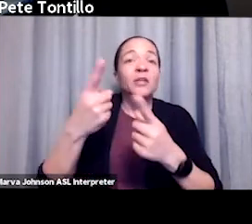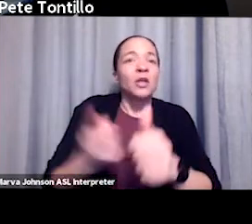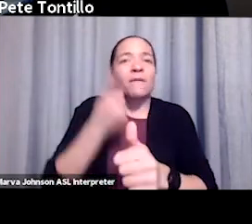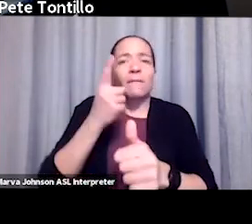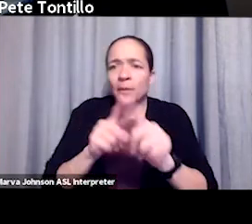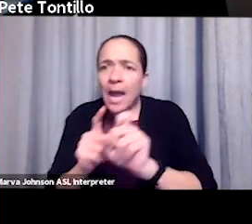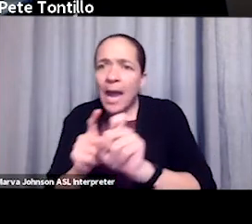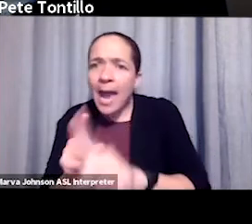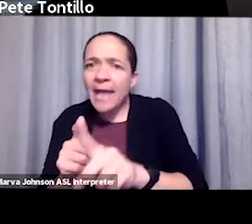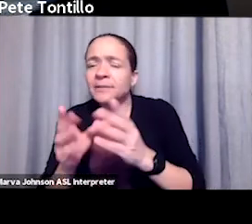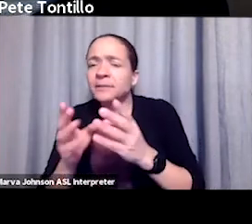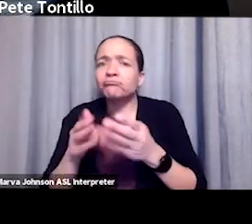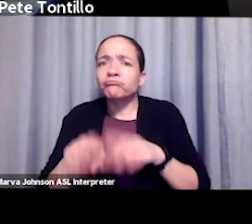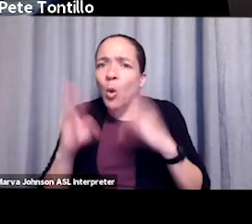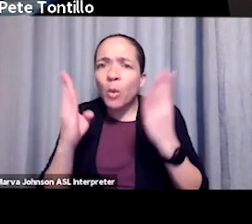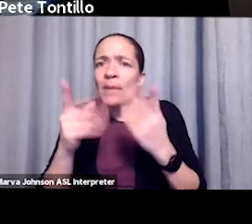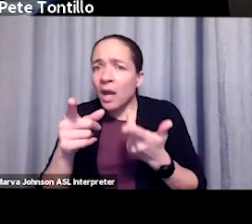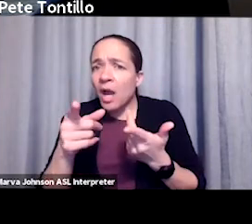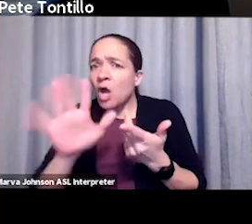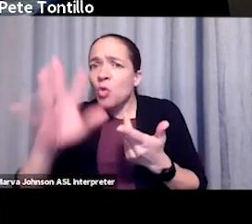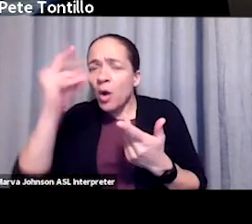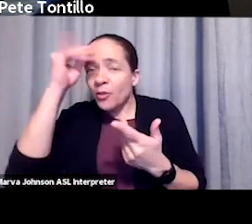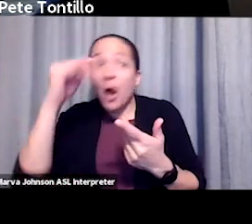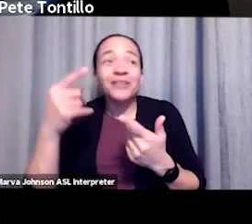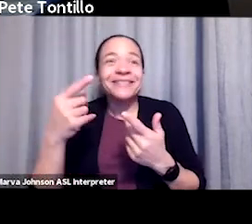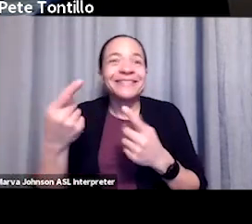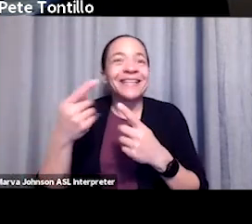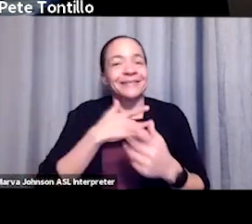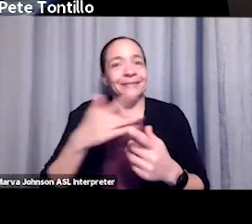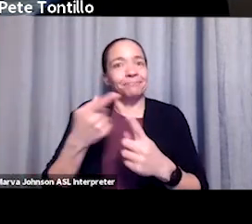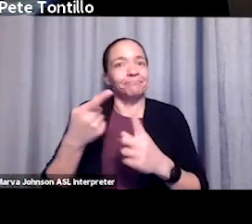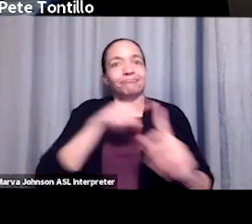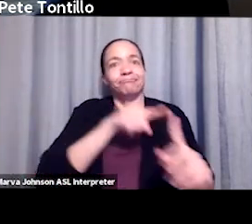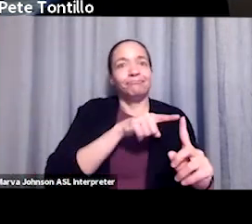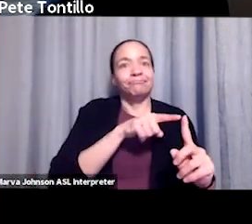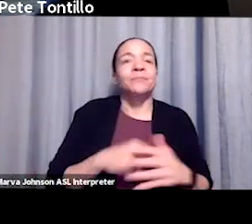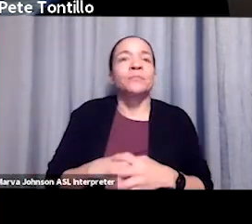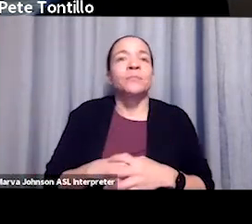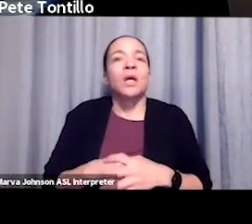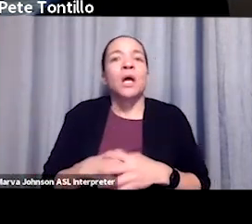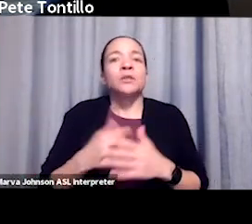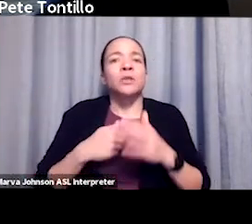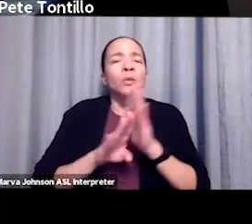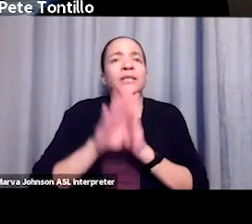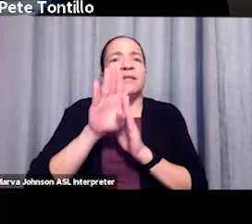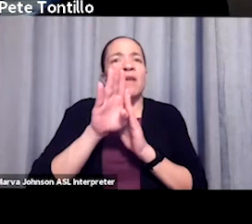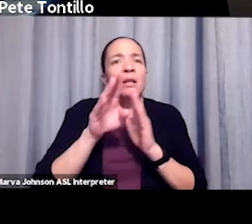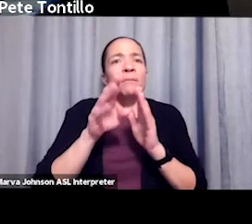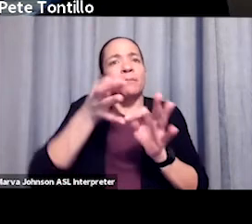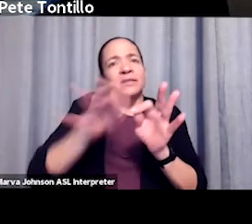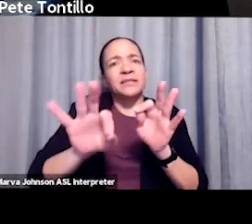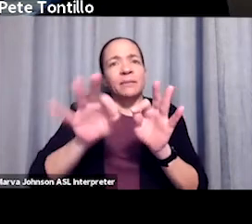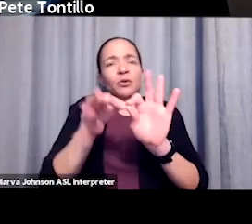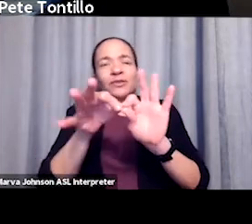in an open-ended way about this topic. So we used this insight to develop a simple statement to test and counter the